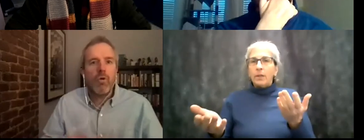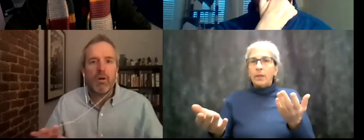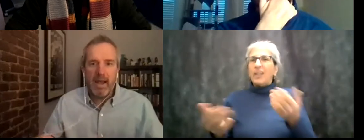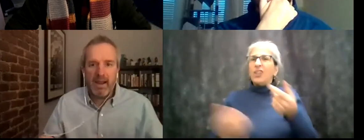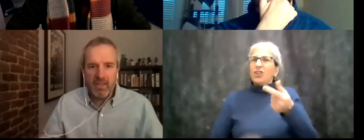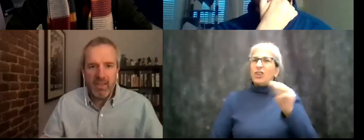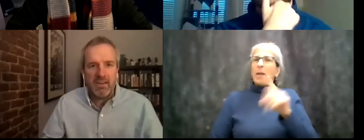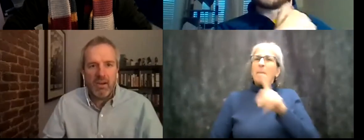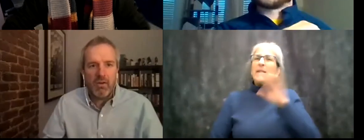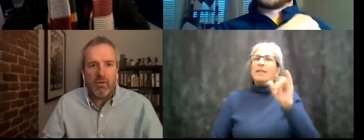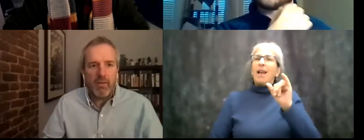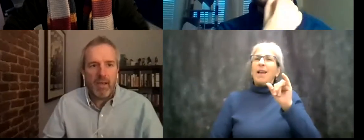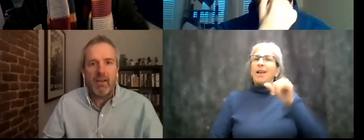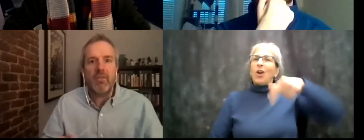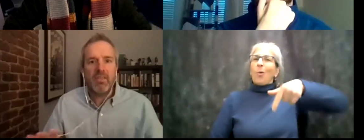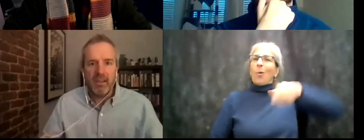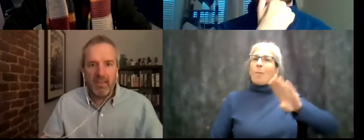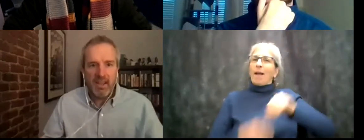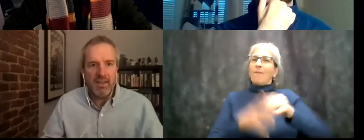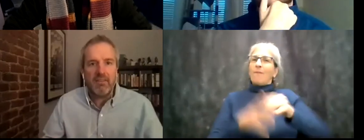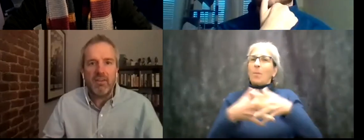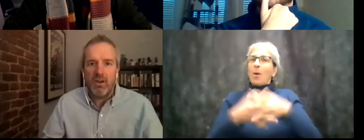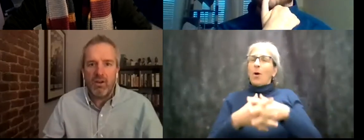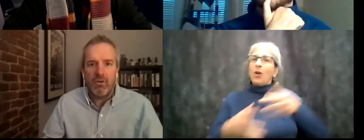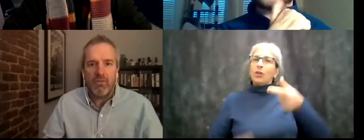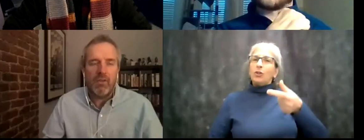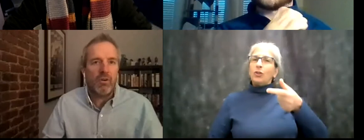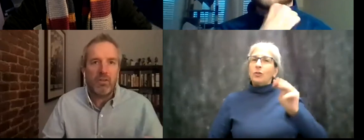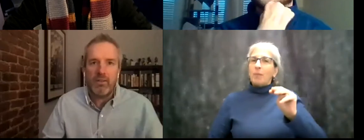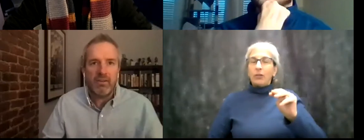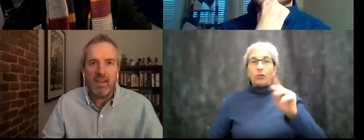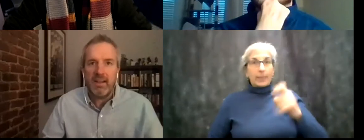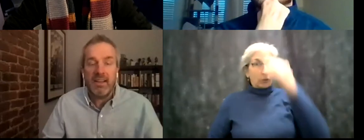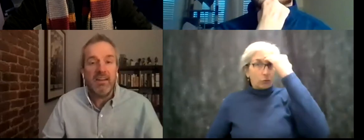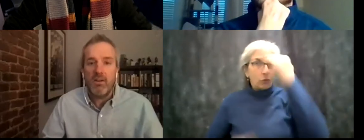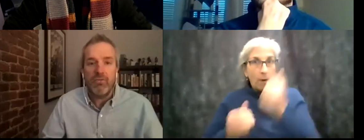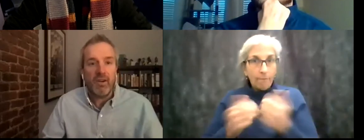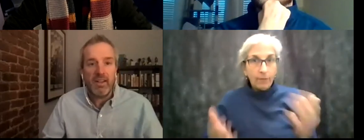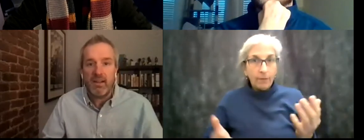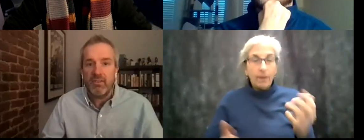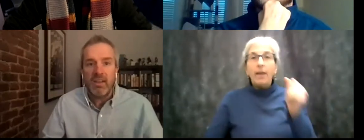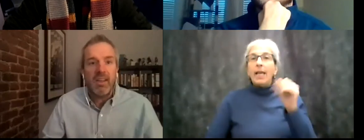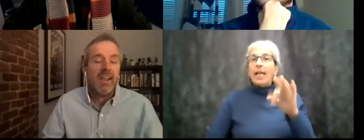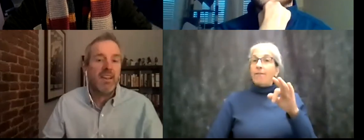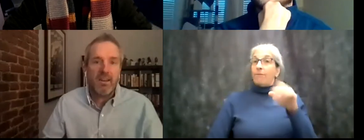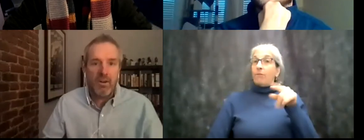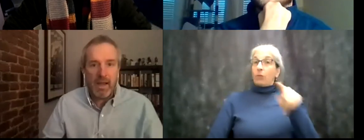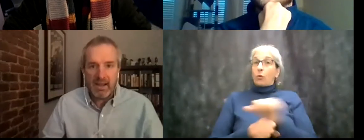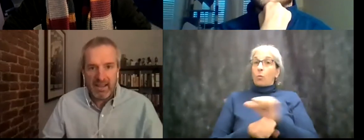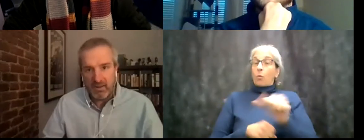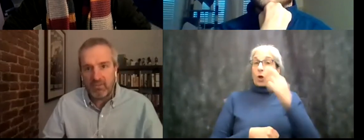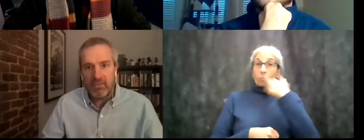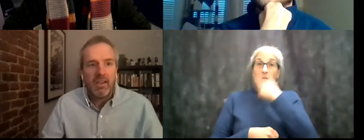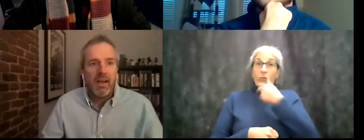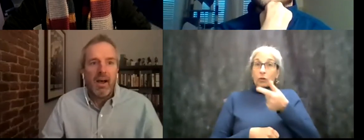like the quarterback. So they need to know about everything. They need to know if you're on the restaurant side, they need to know front of the house and they need to know back